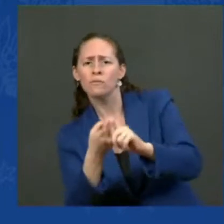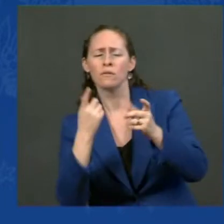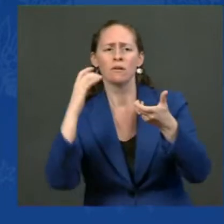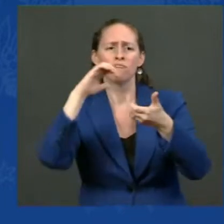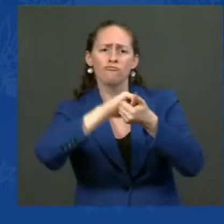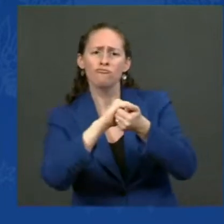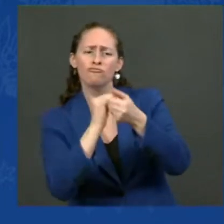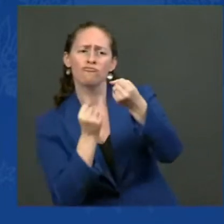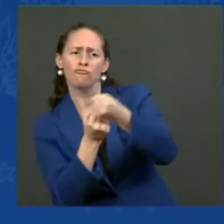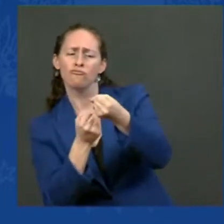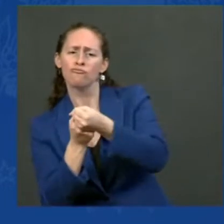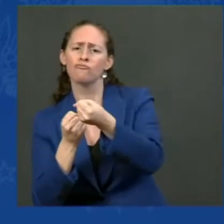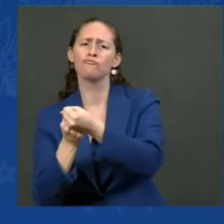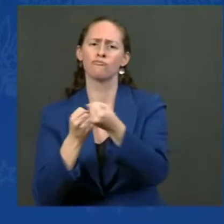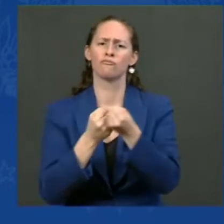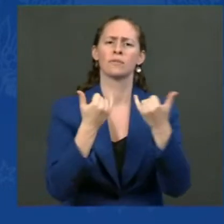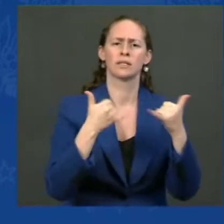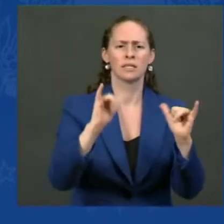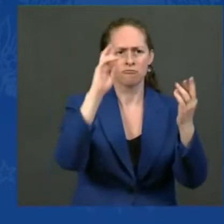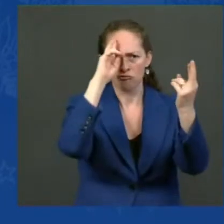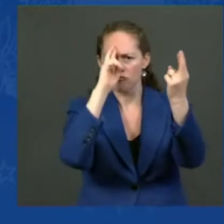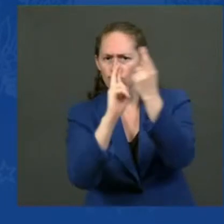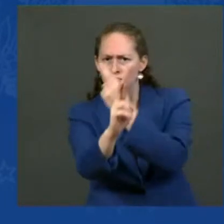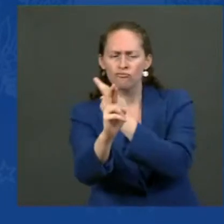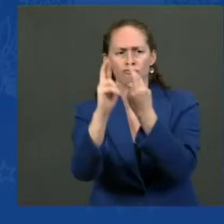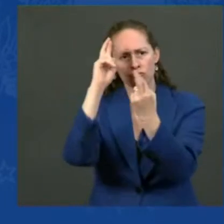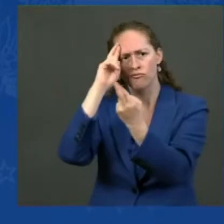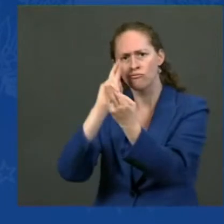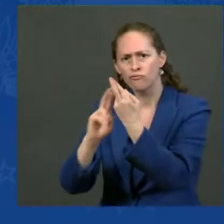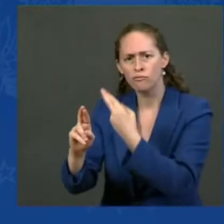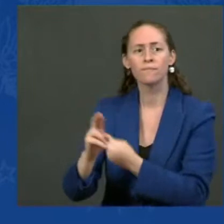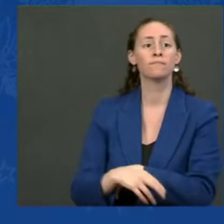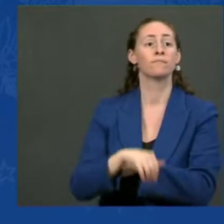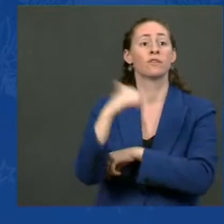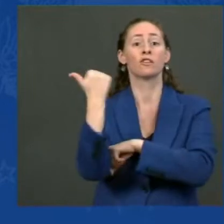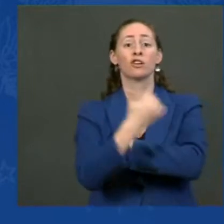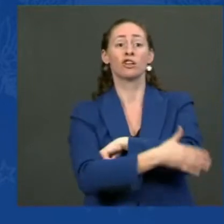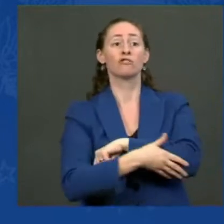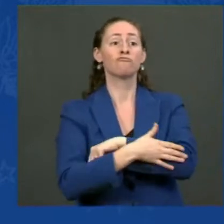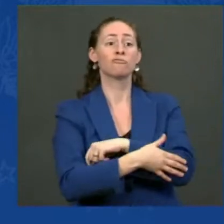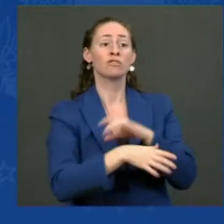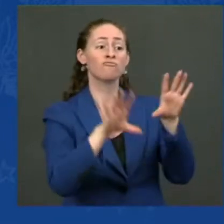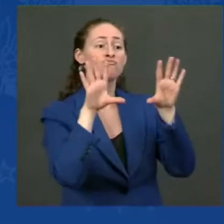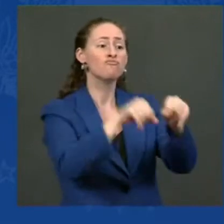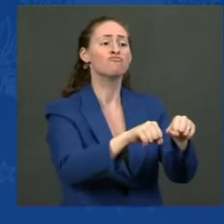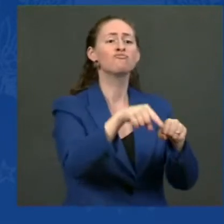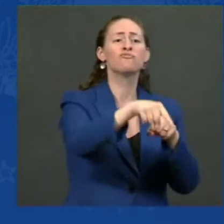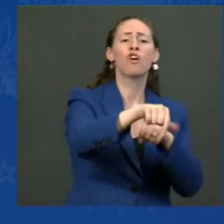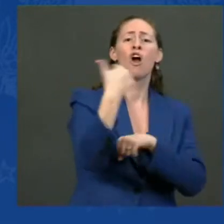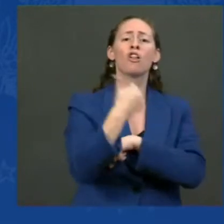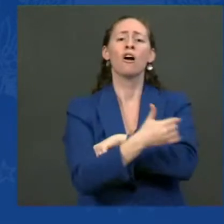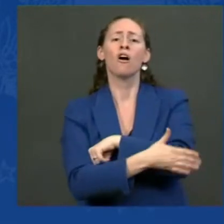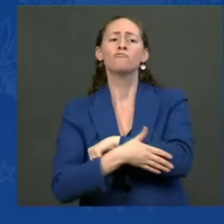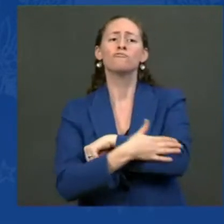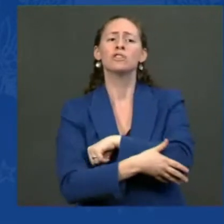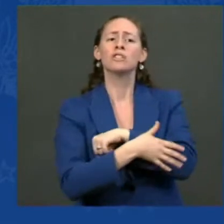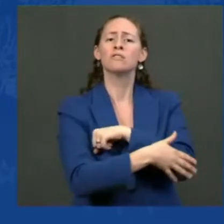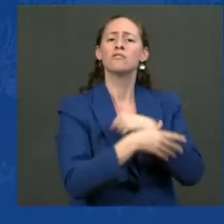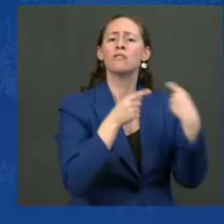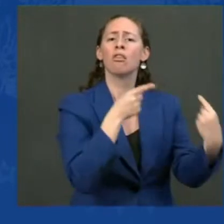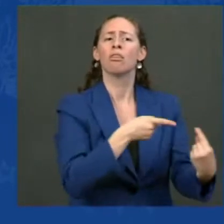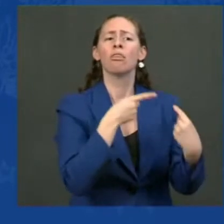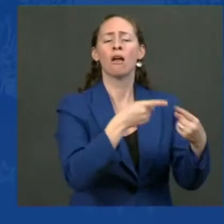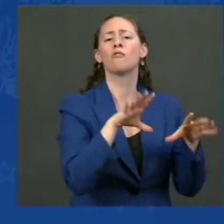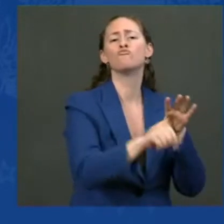attempts by stronger countries to dominate weaker ones, whether through changes to territory by force,